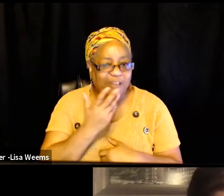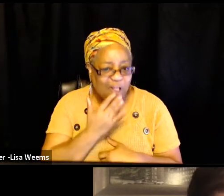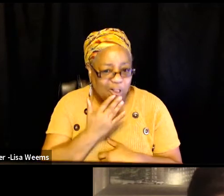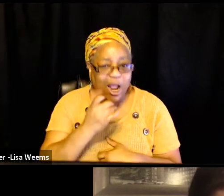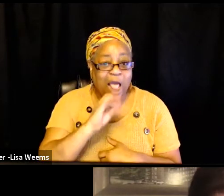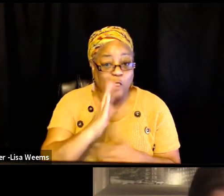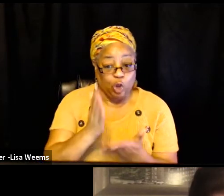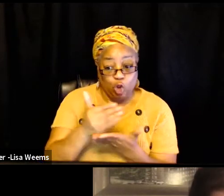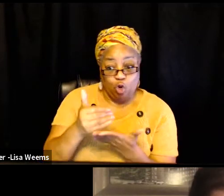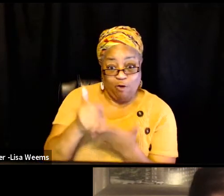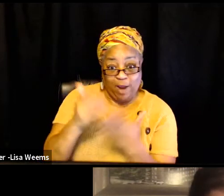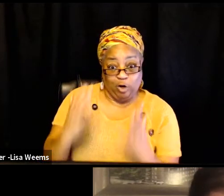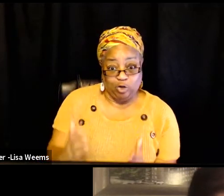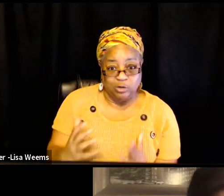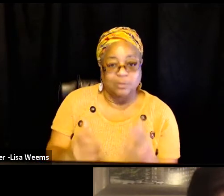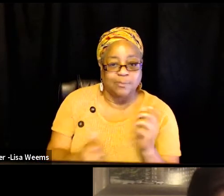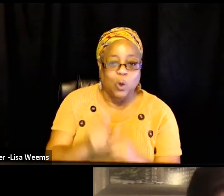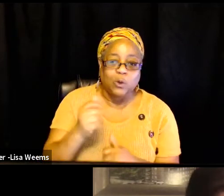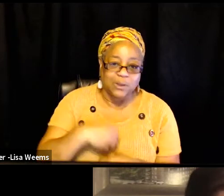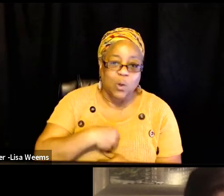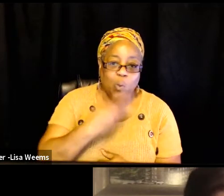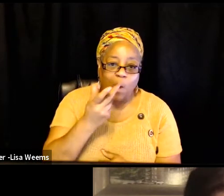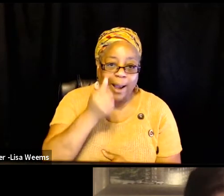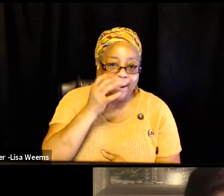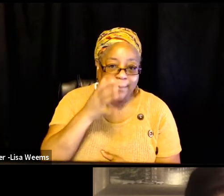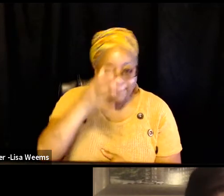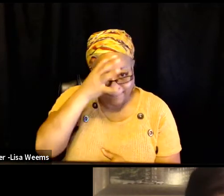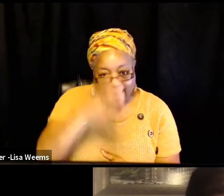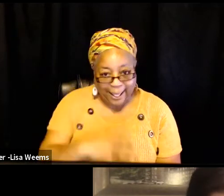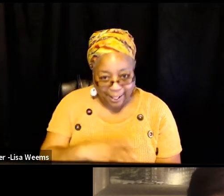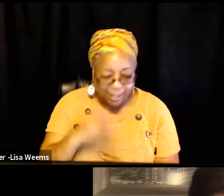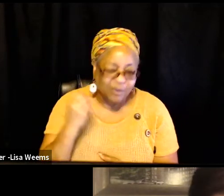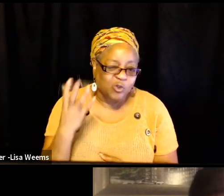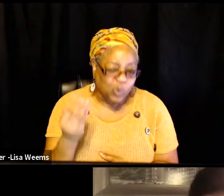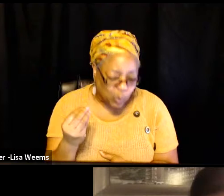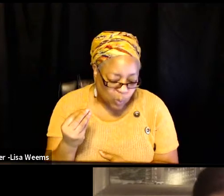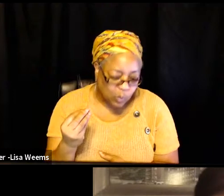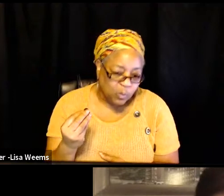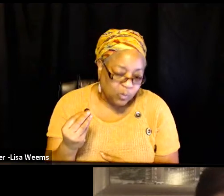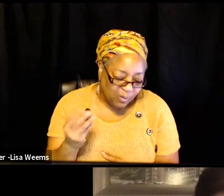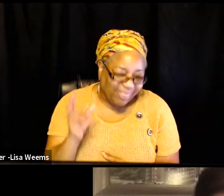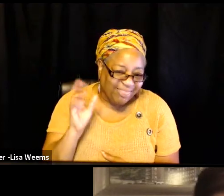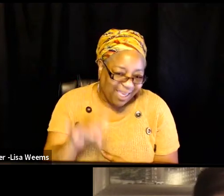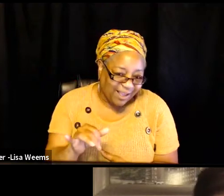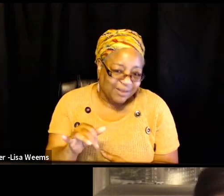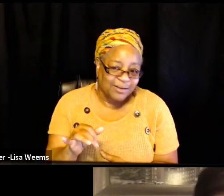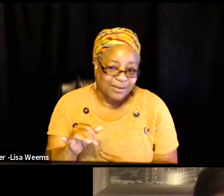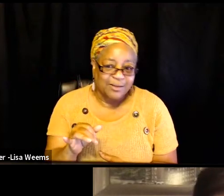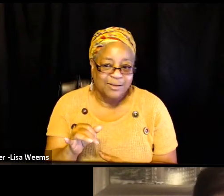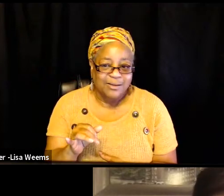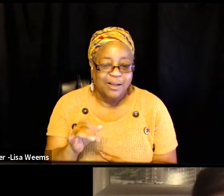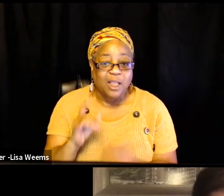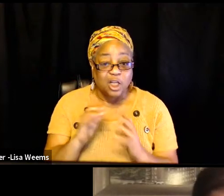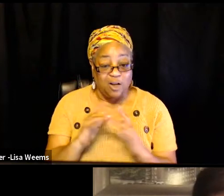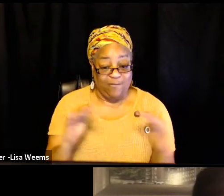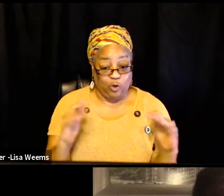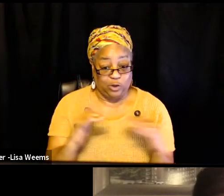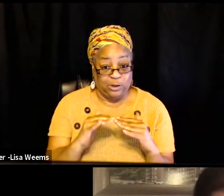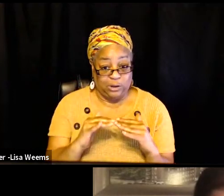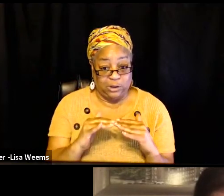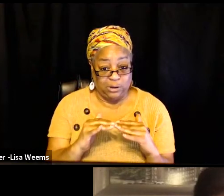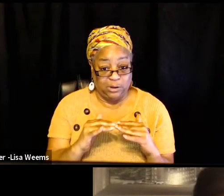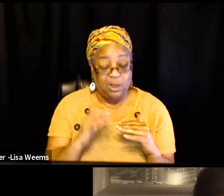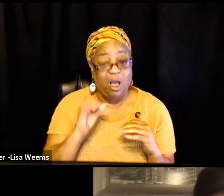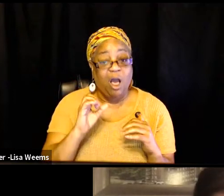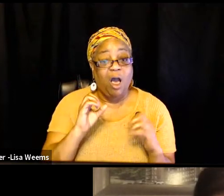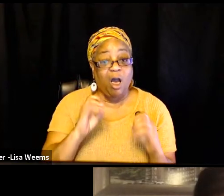or white male individuals. So anyway, so that the diversity of